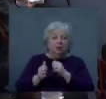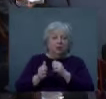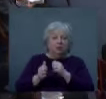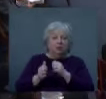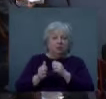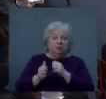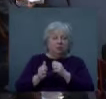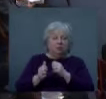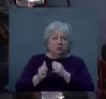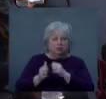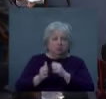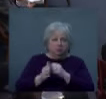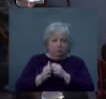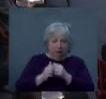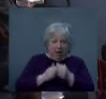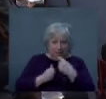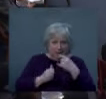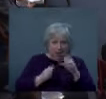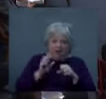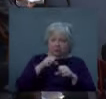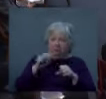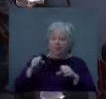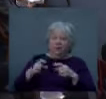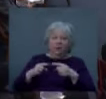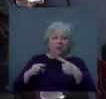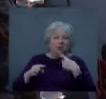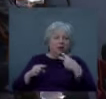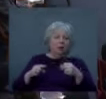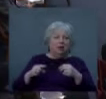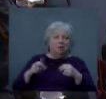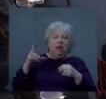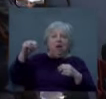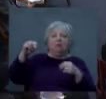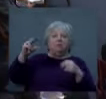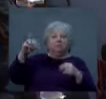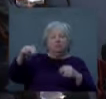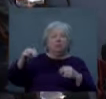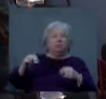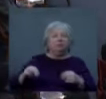with the passage of aye. All those opposed, please say nay. Nay.